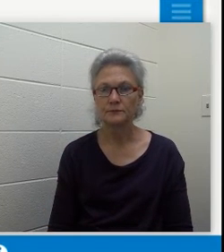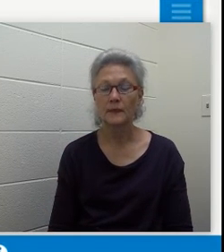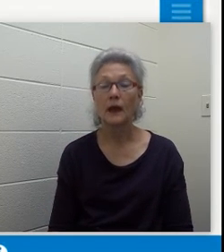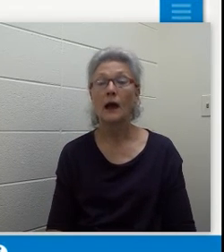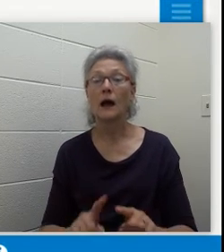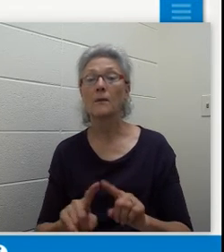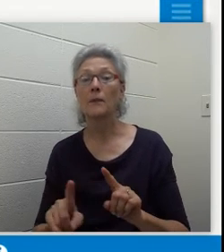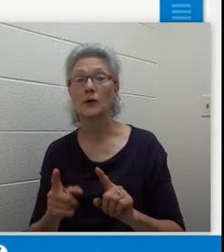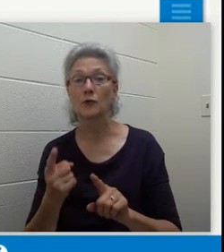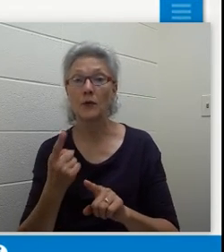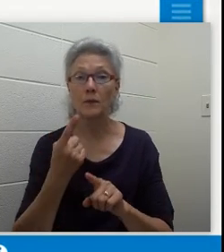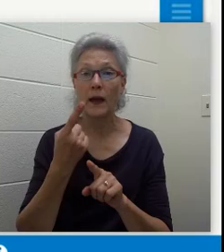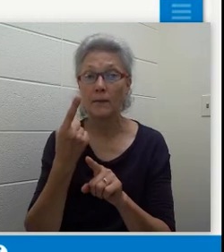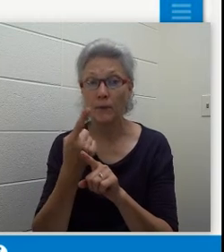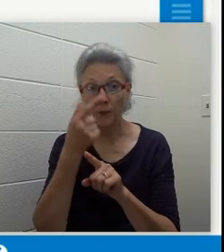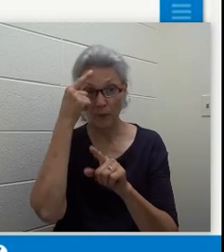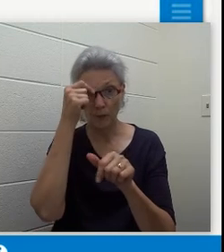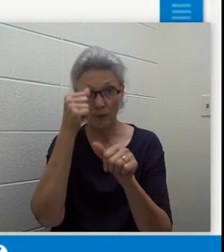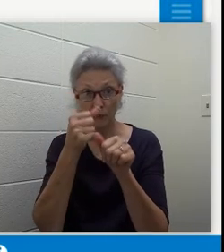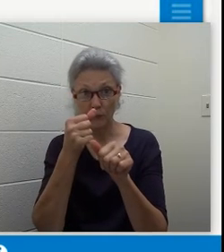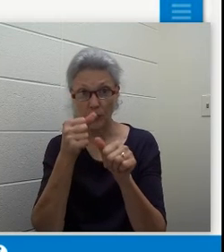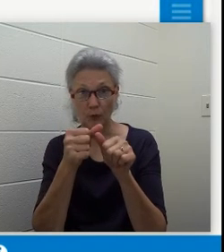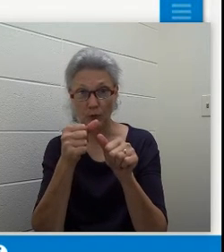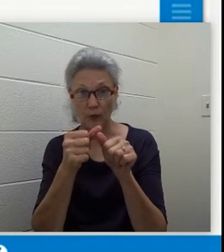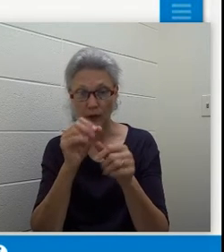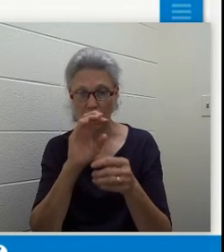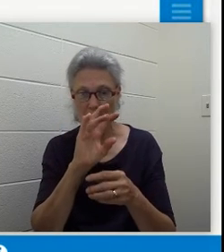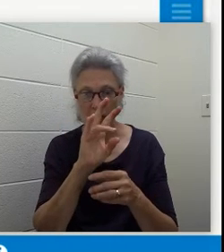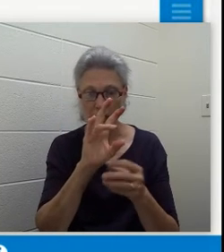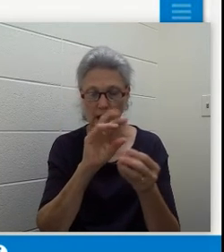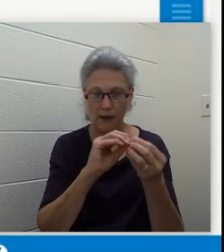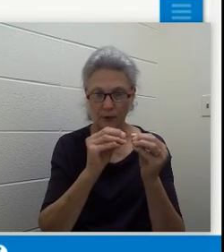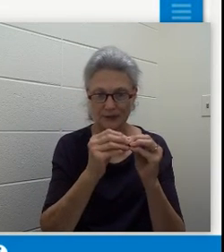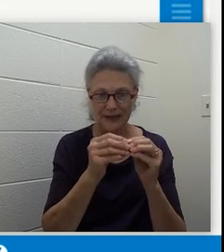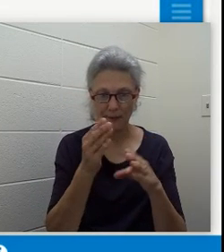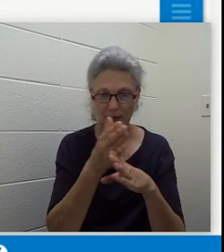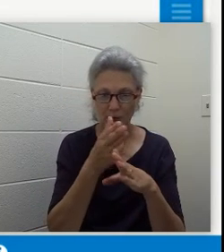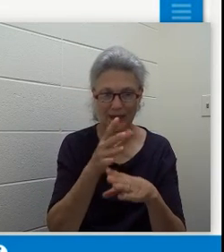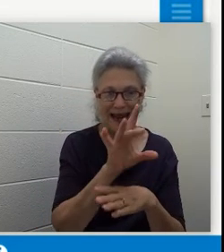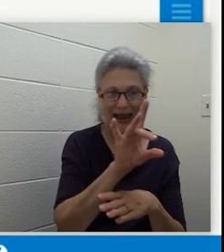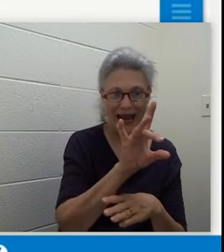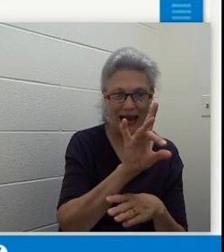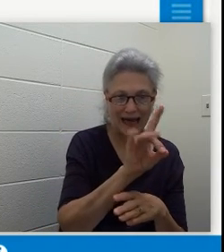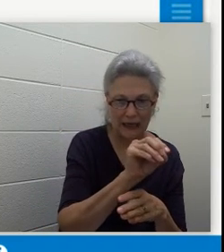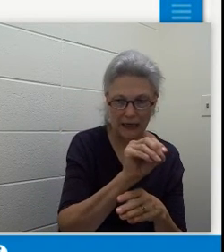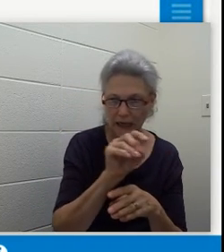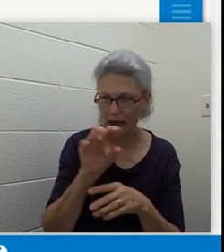But remember that this number isn't between 80 and 90. It's actually between